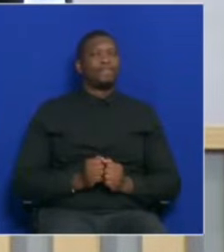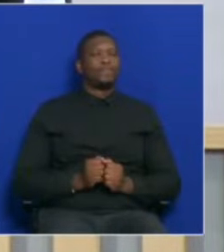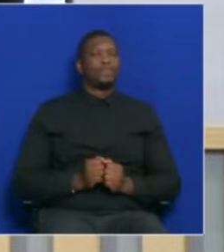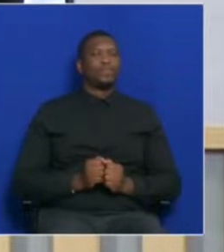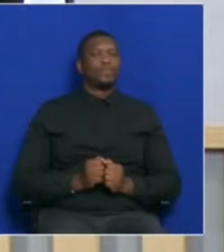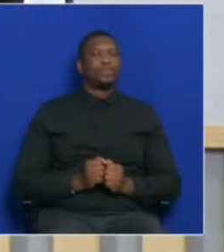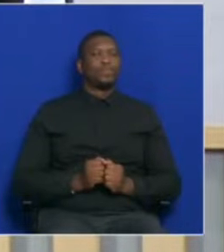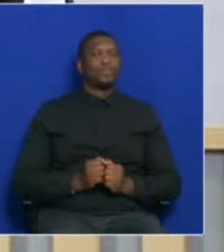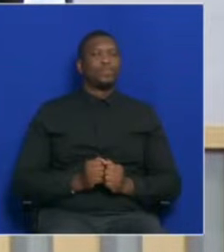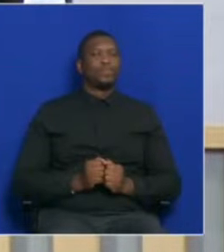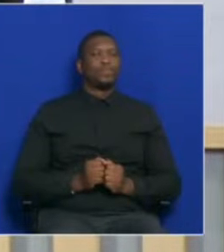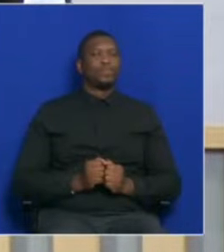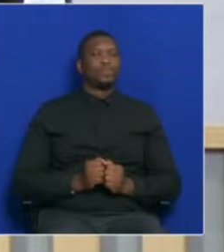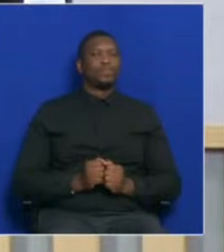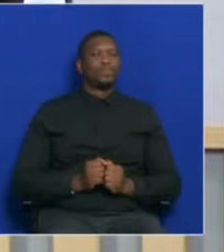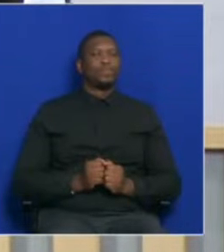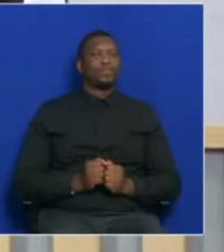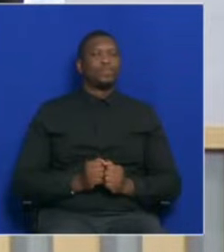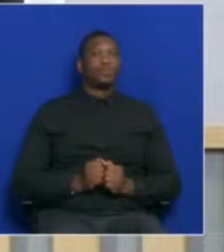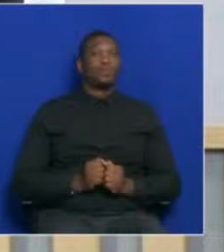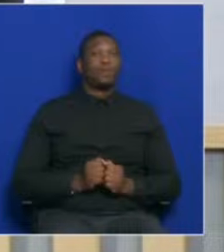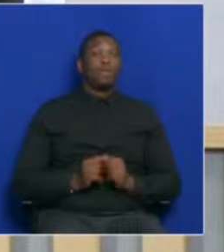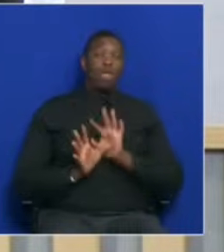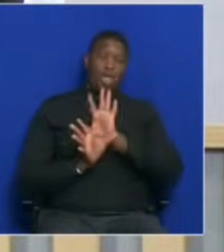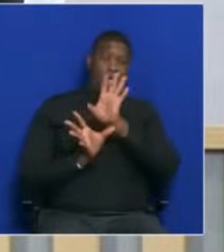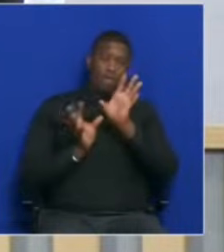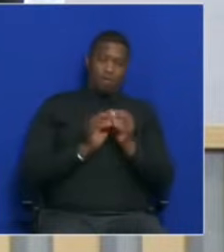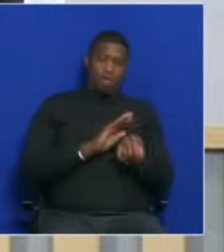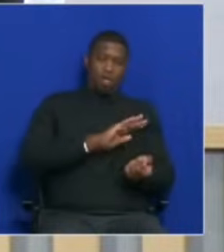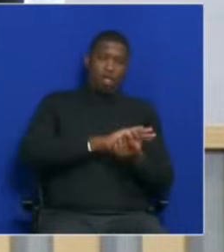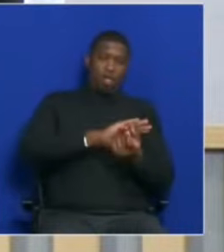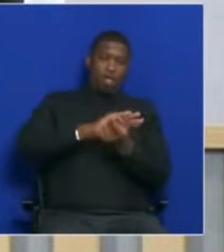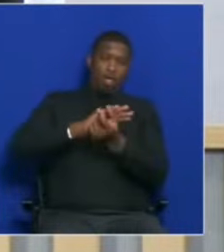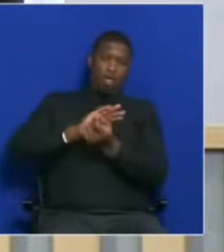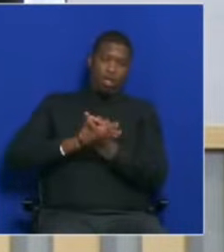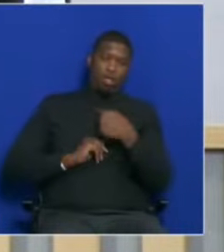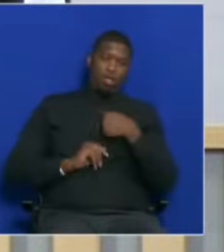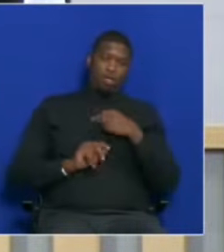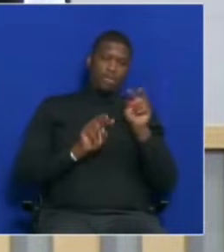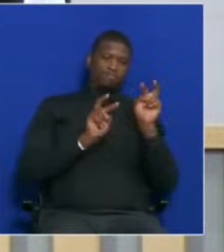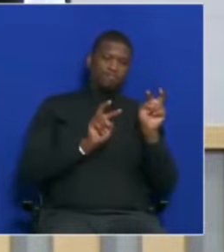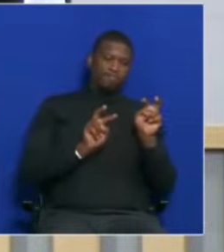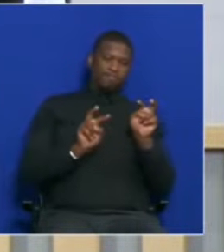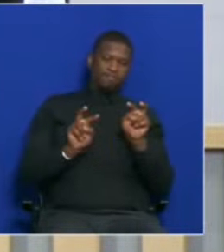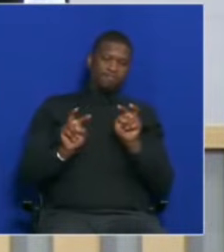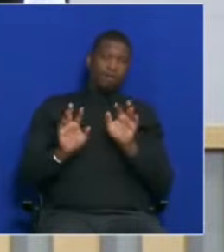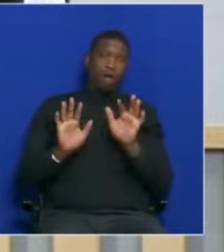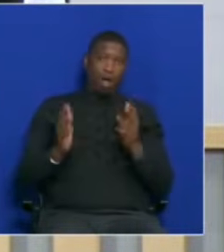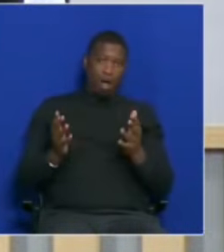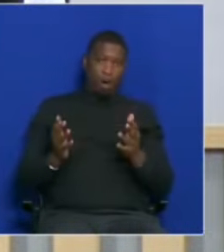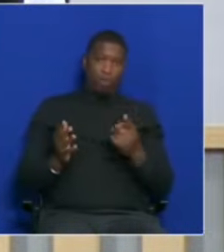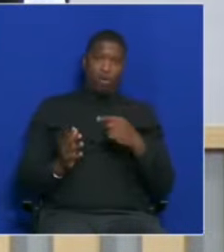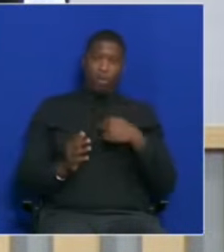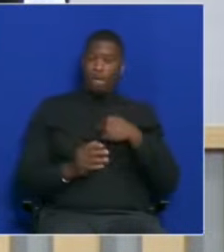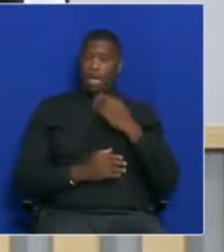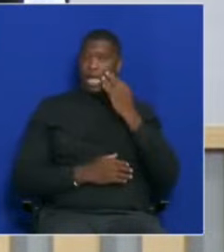how I viewed this whole matter at the time was that based on my experience